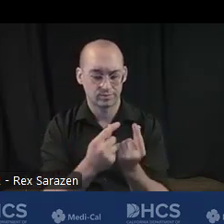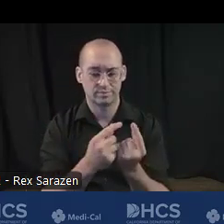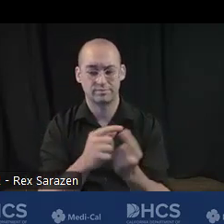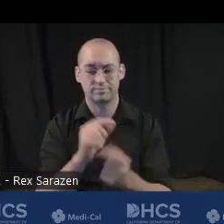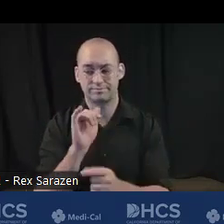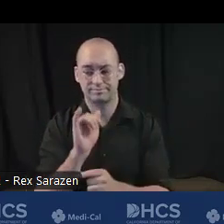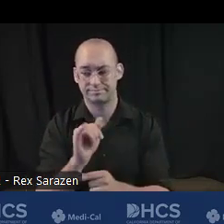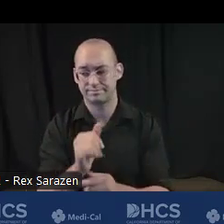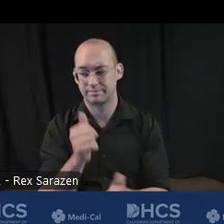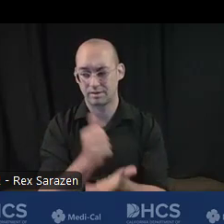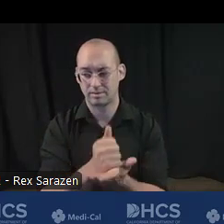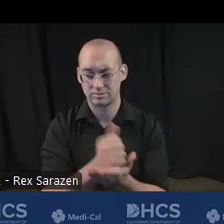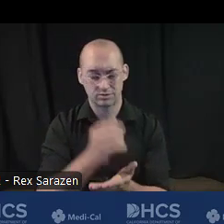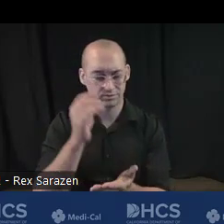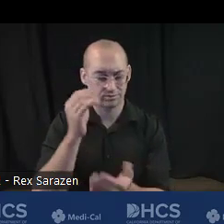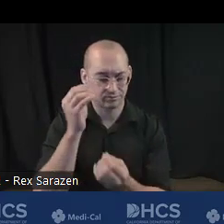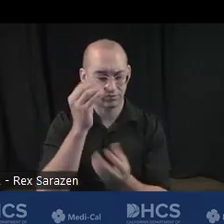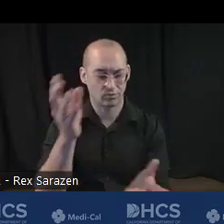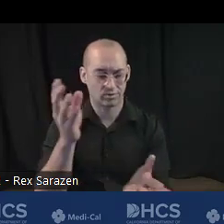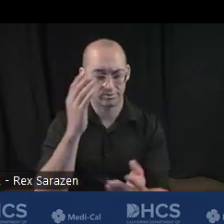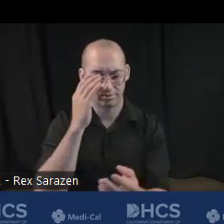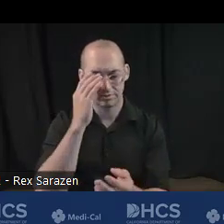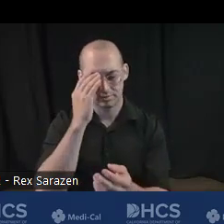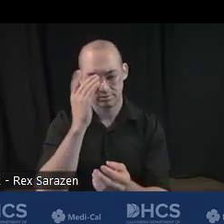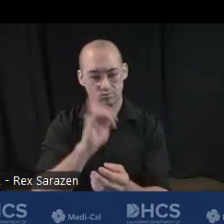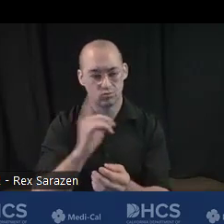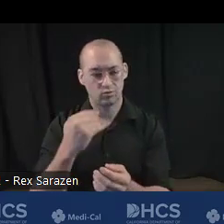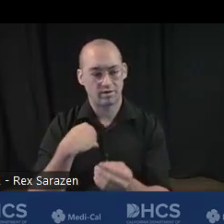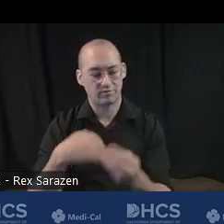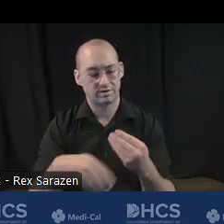helps inform where we need to have additional internal strategy sessions.